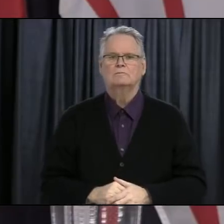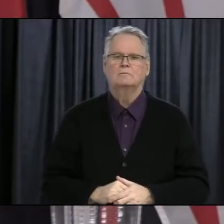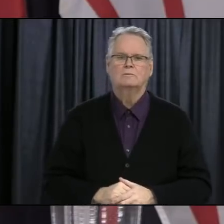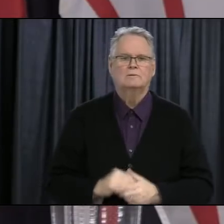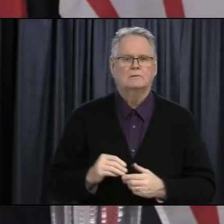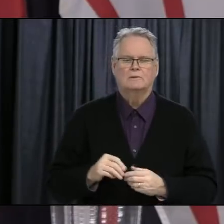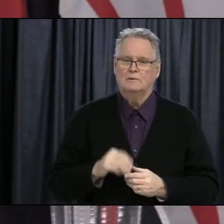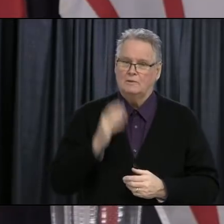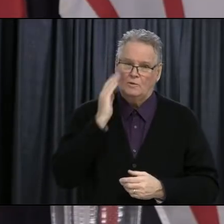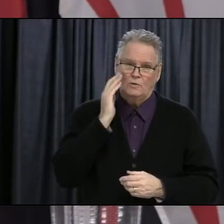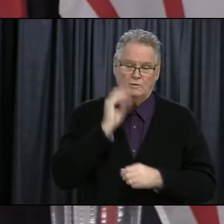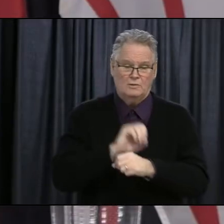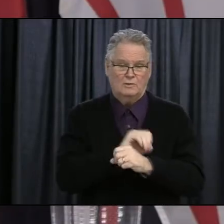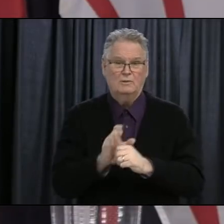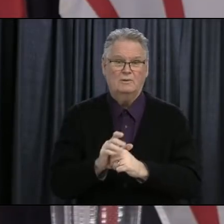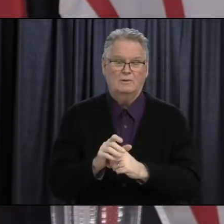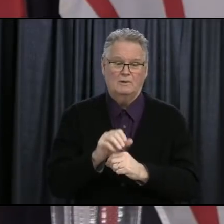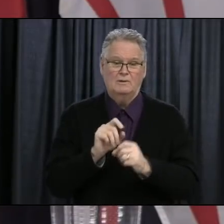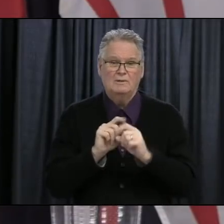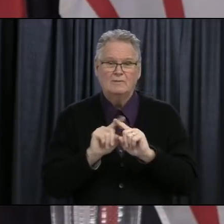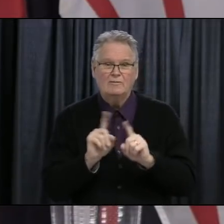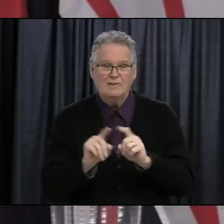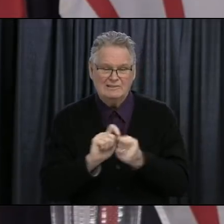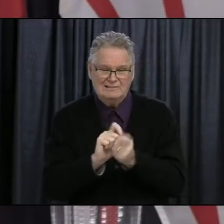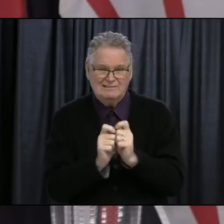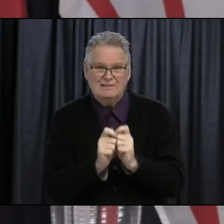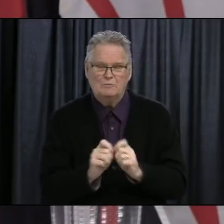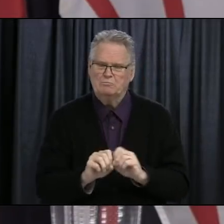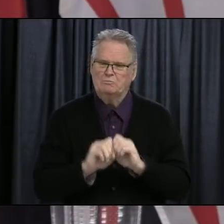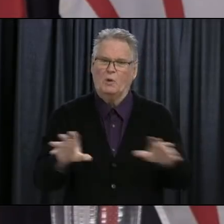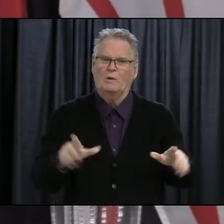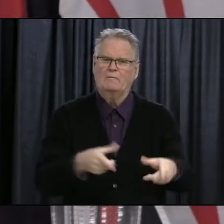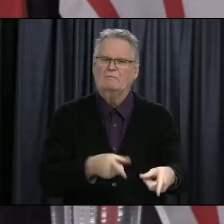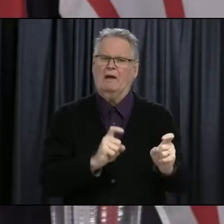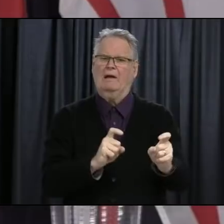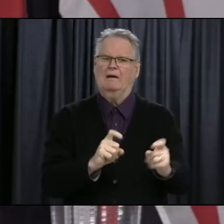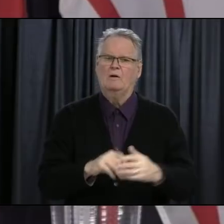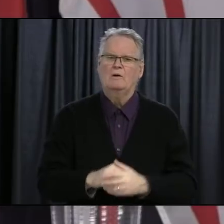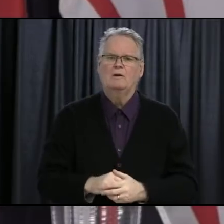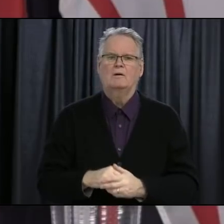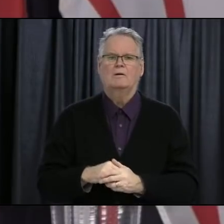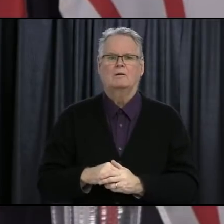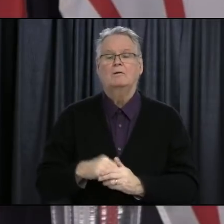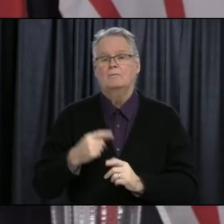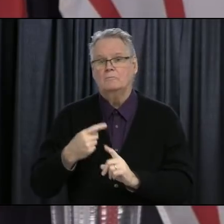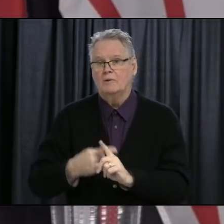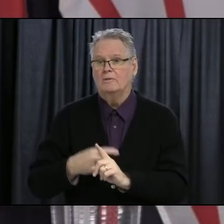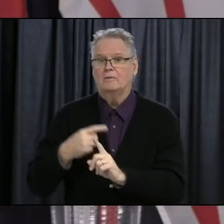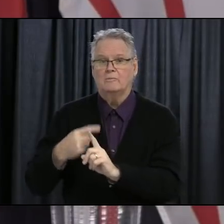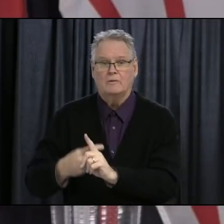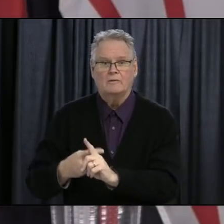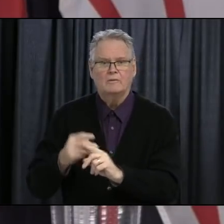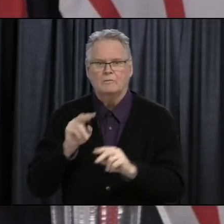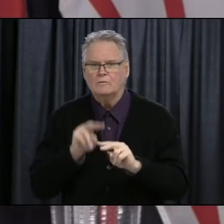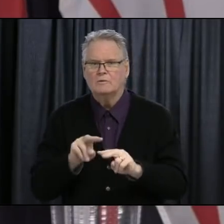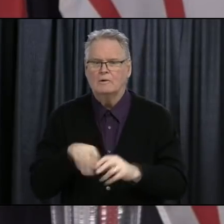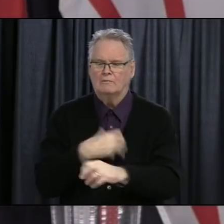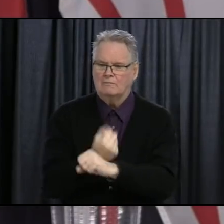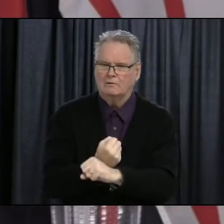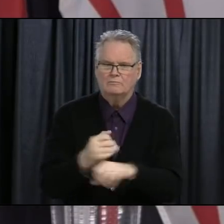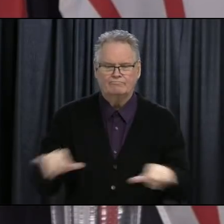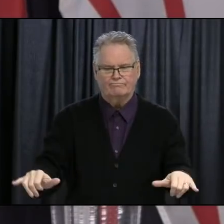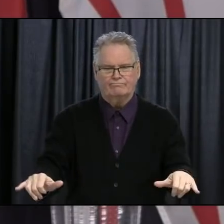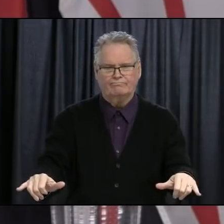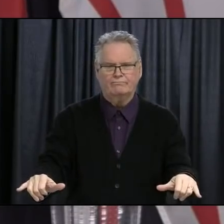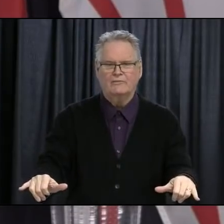critical. Containment, lockdown, testing, they are all working. And I don't mind being the broken